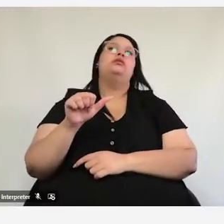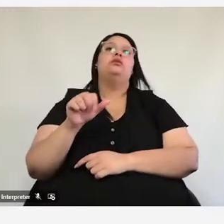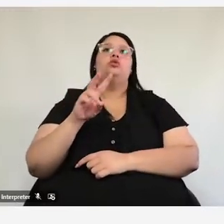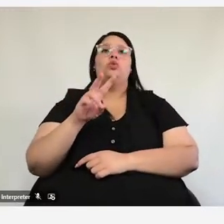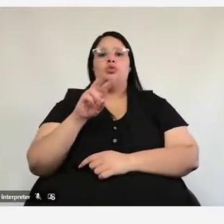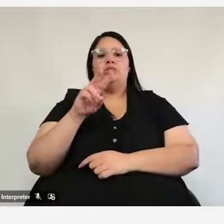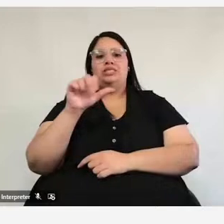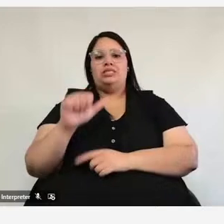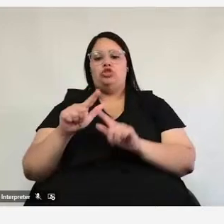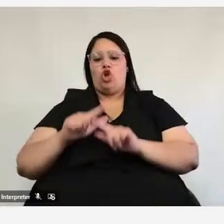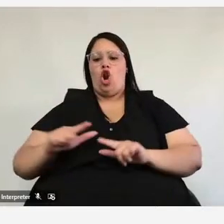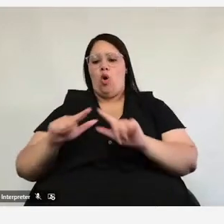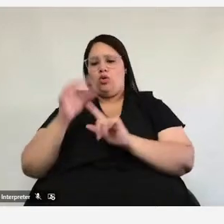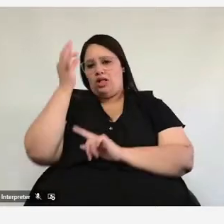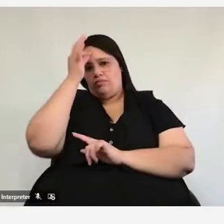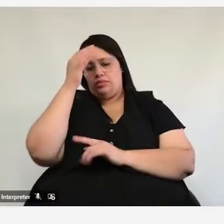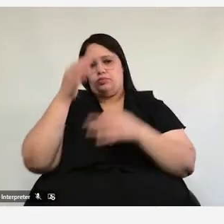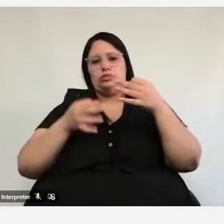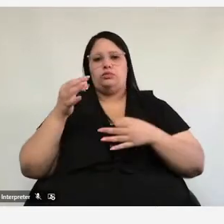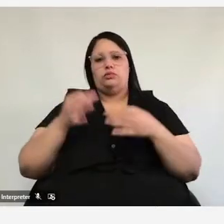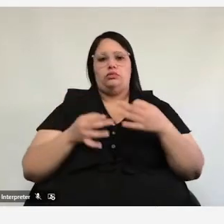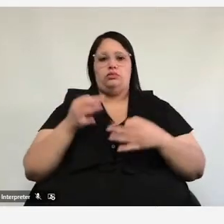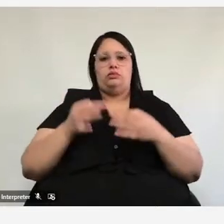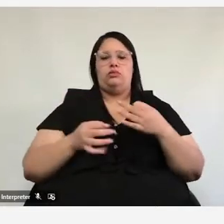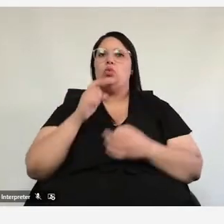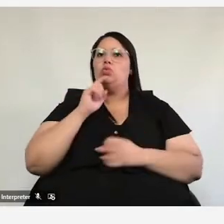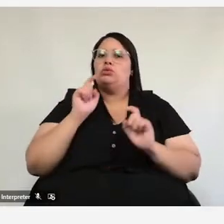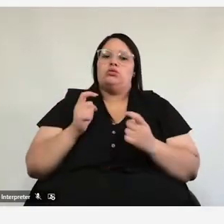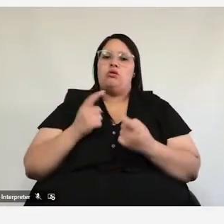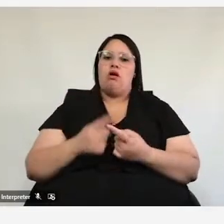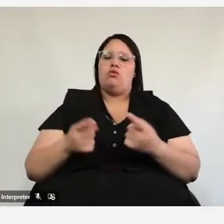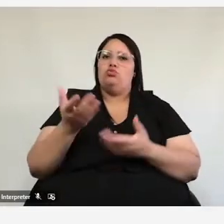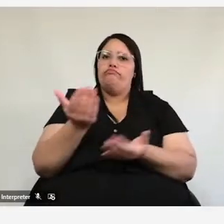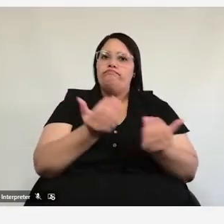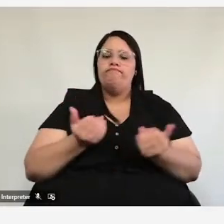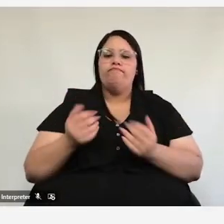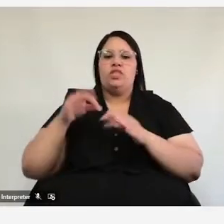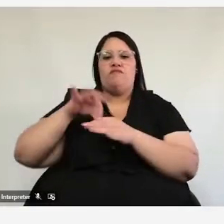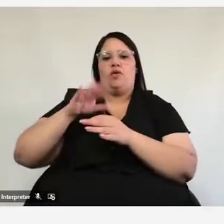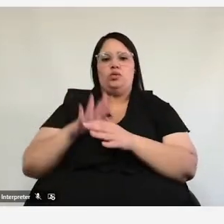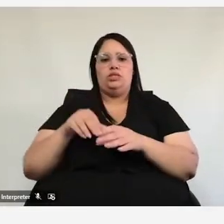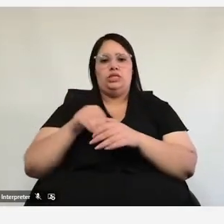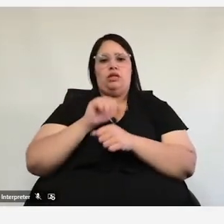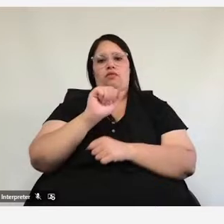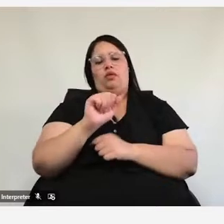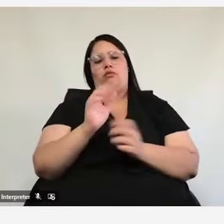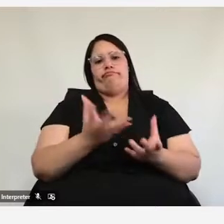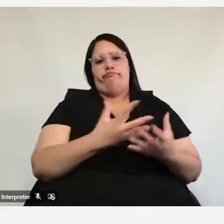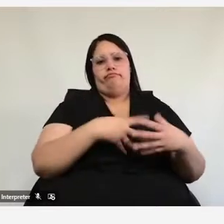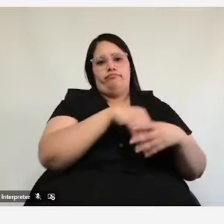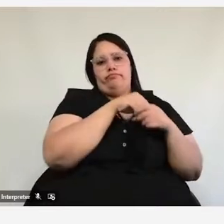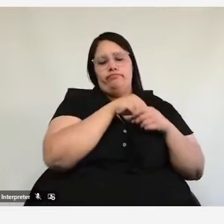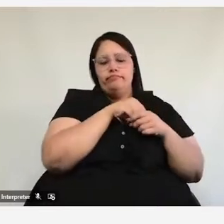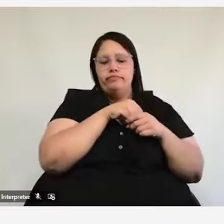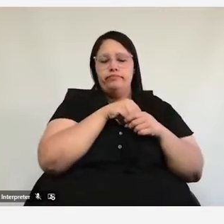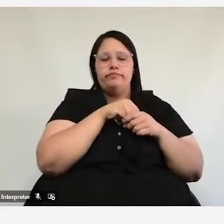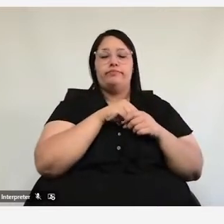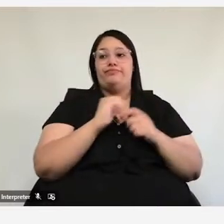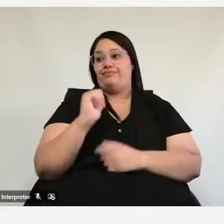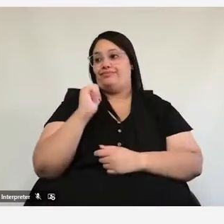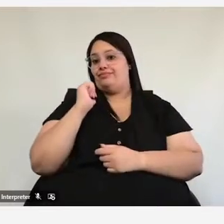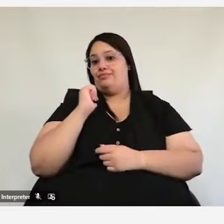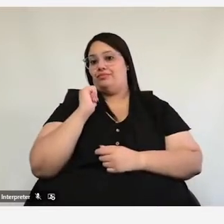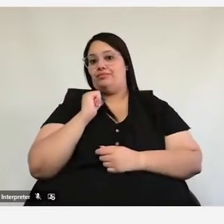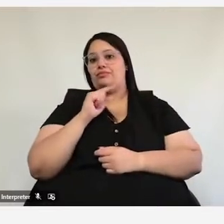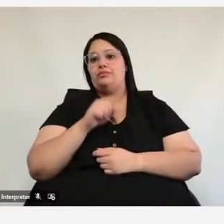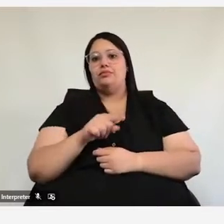2026 local government political bait, to draw voters into their fold. Yesterday, they were